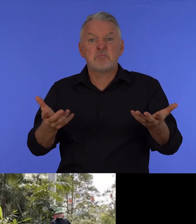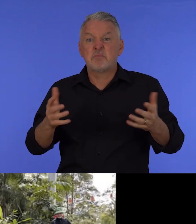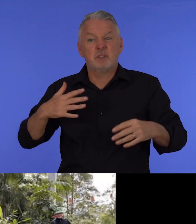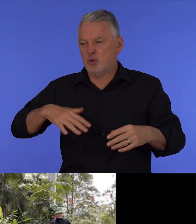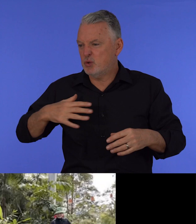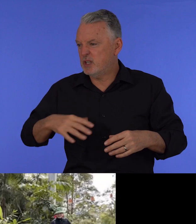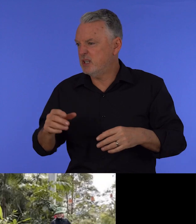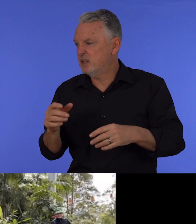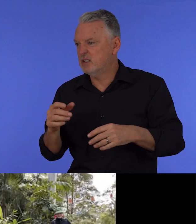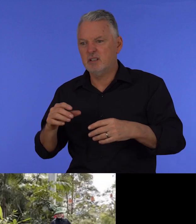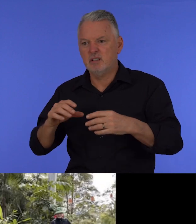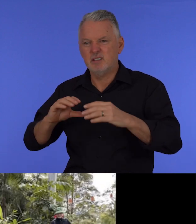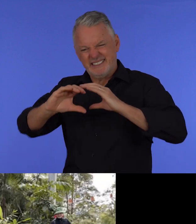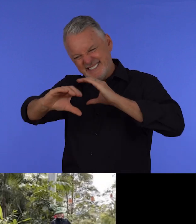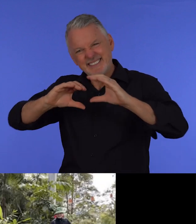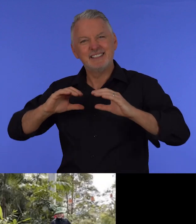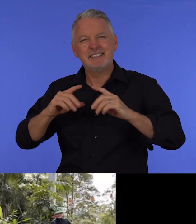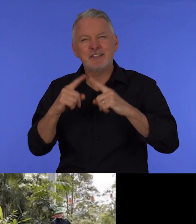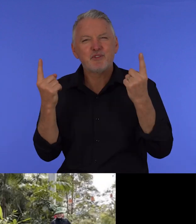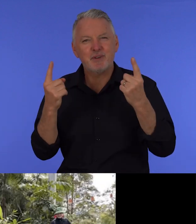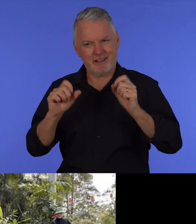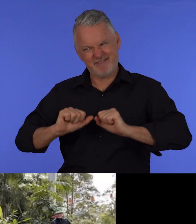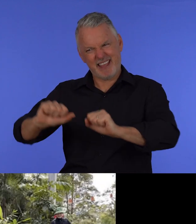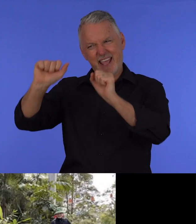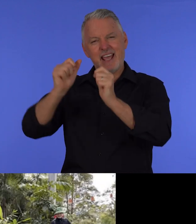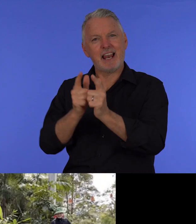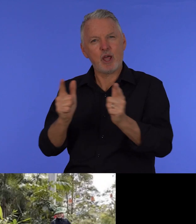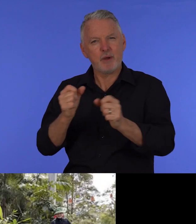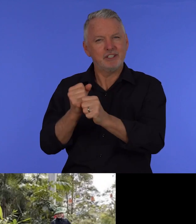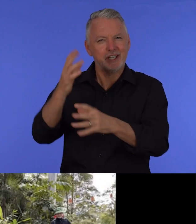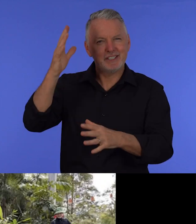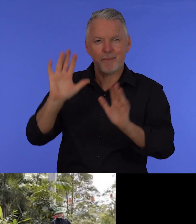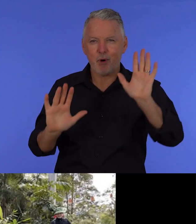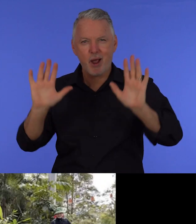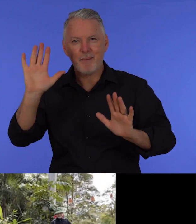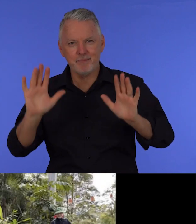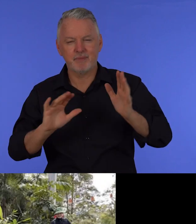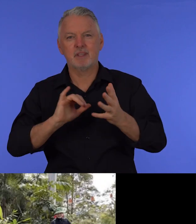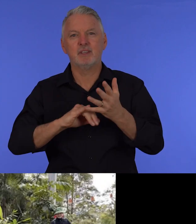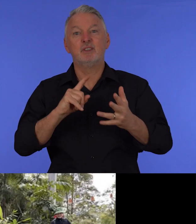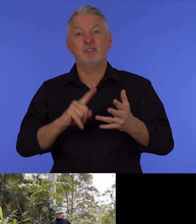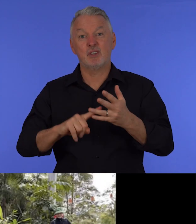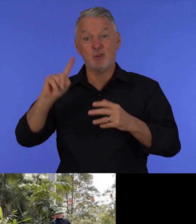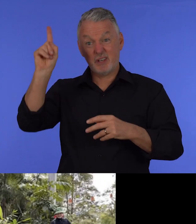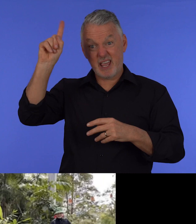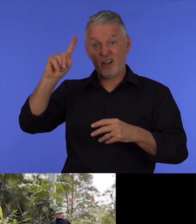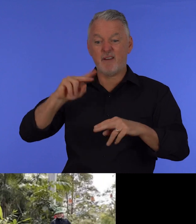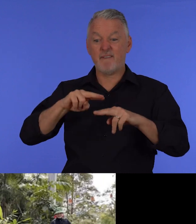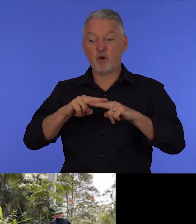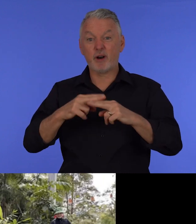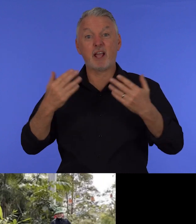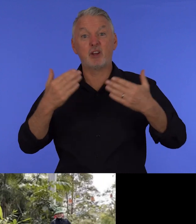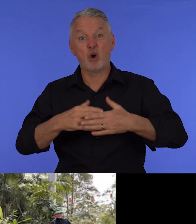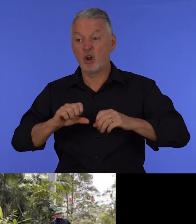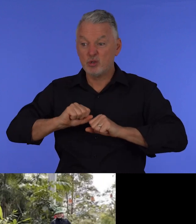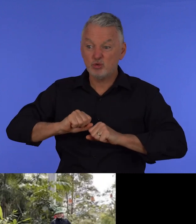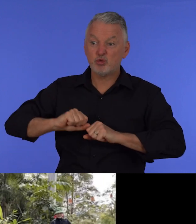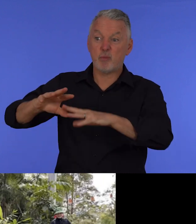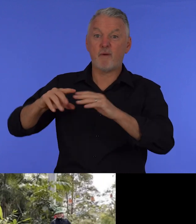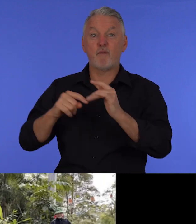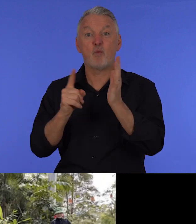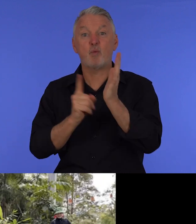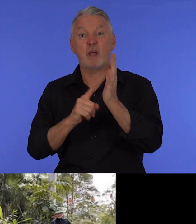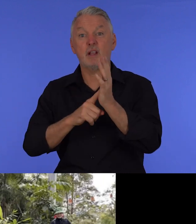carry on. And yeah, he's just off and at him when he's at Scouts. So now when we pull up at night time on a Friday night, he just jumps